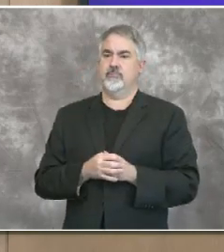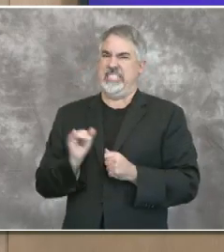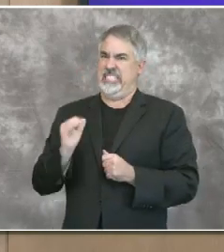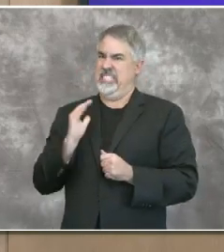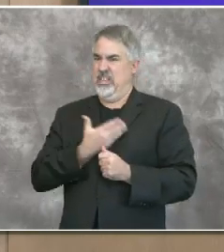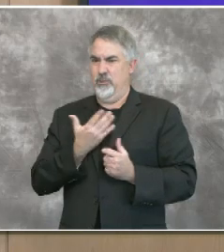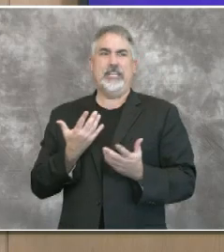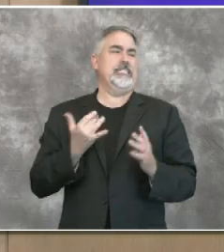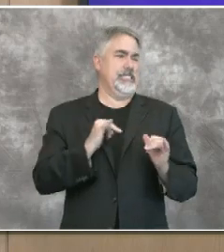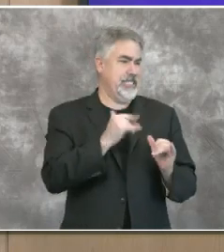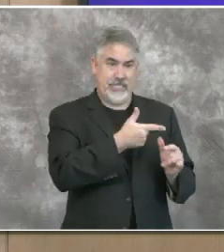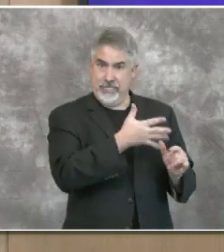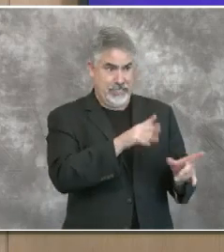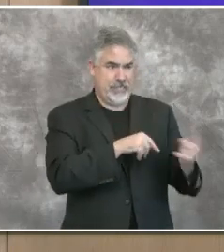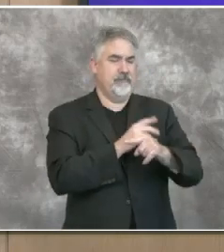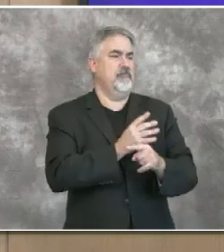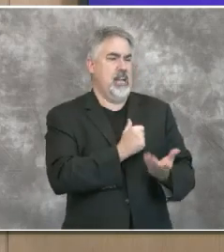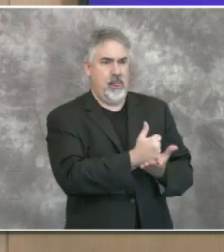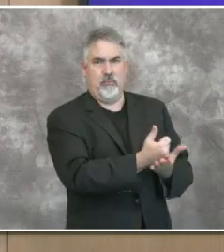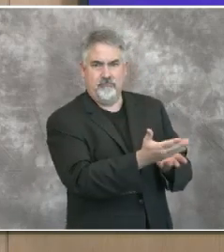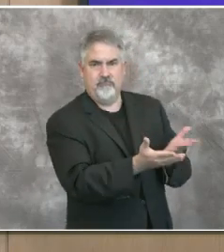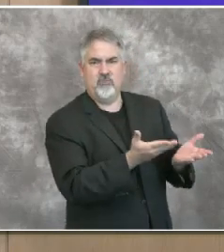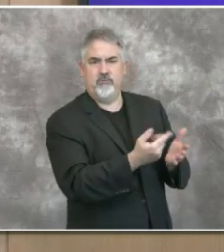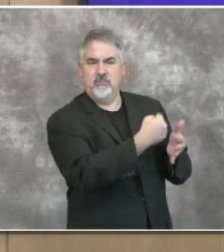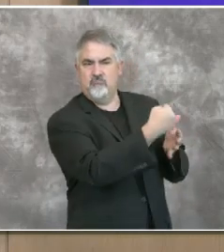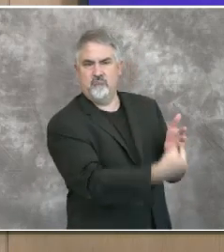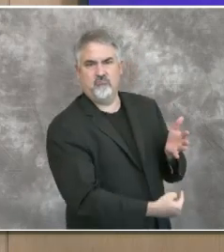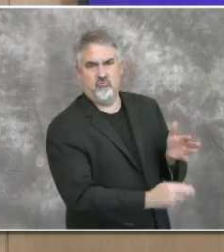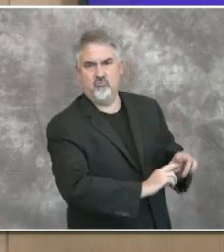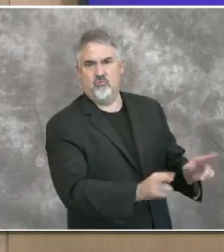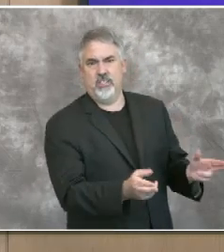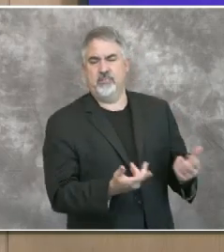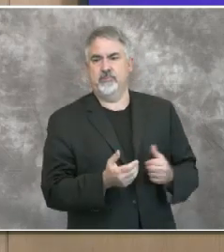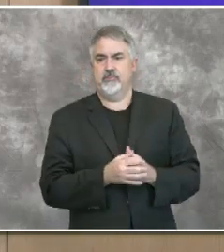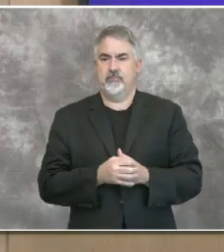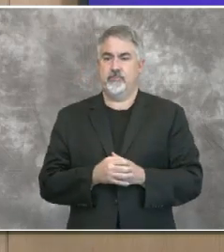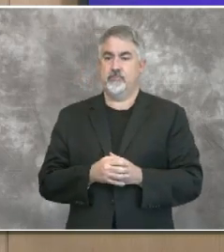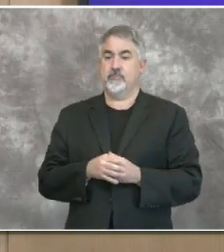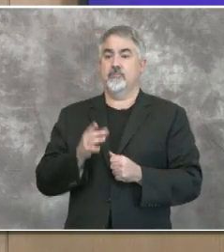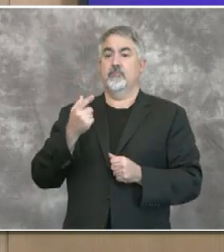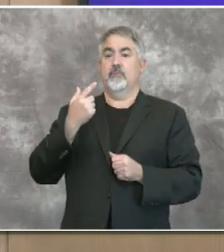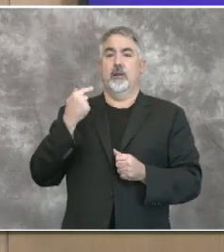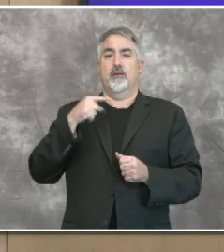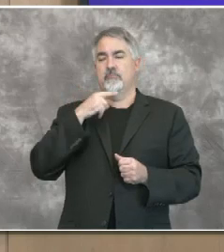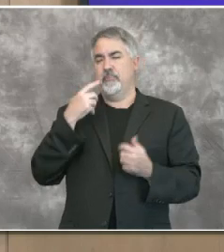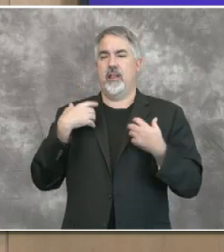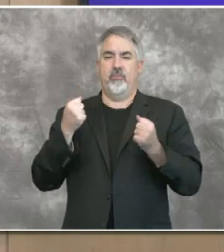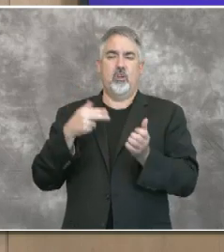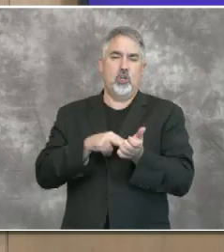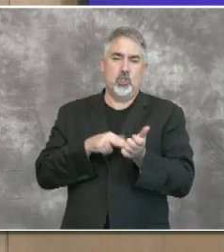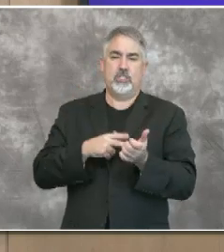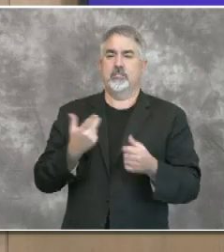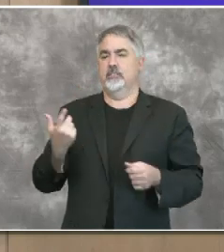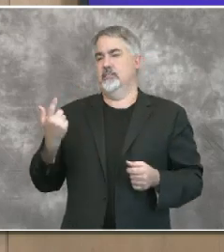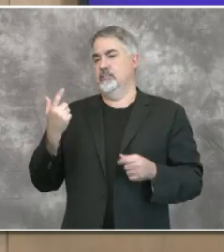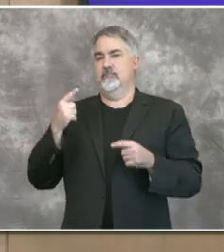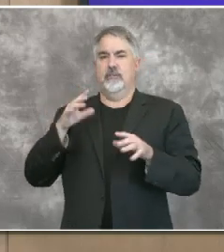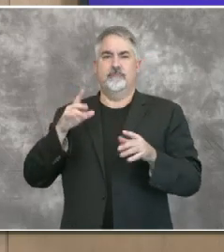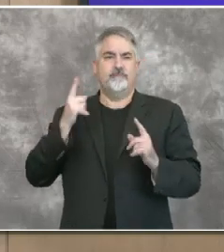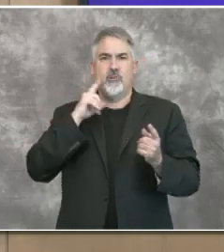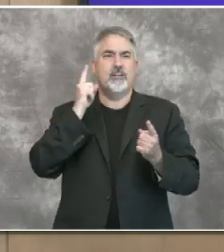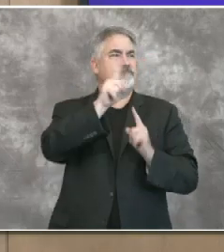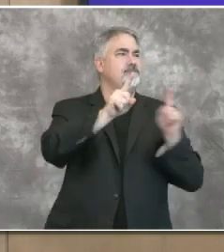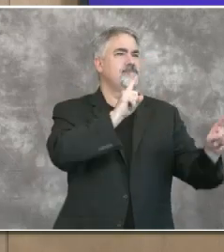trying to do jointly at the convention center. And then all of our efforts with public health nurses embedded with homeless outreach teams continue and will remain, because if you